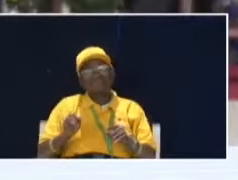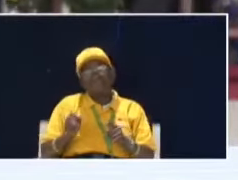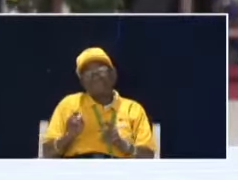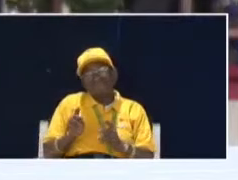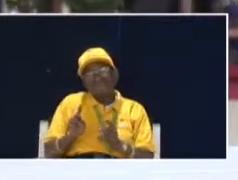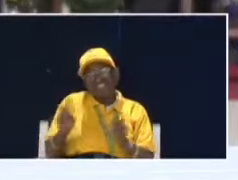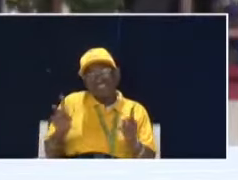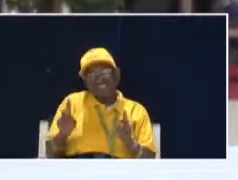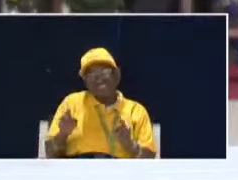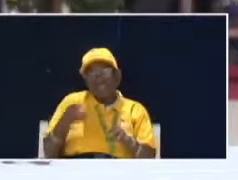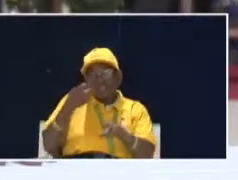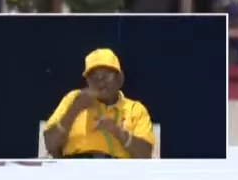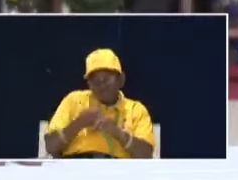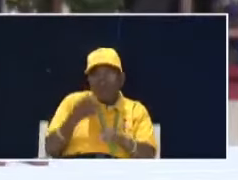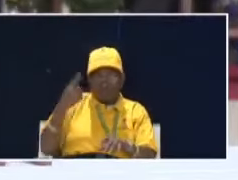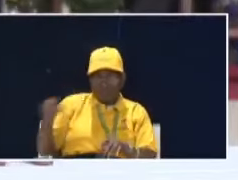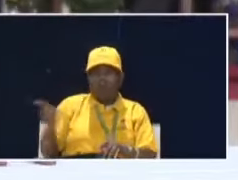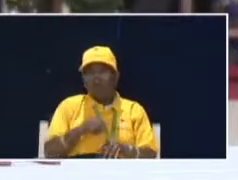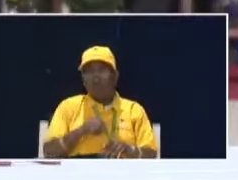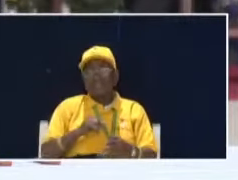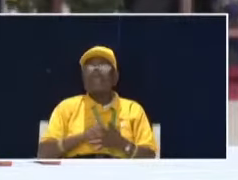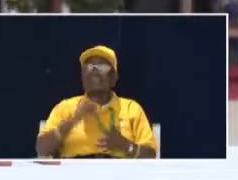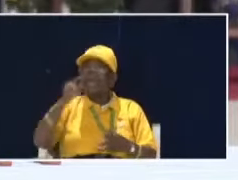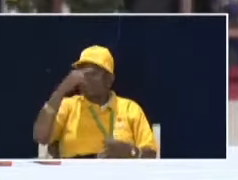it's because it is in the scriptures.